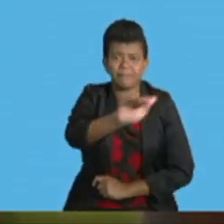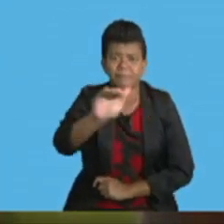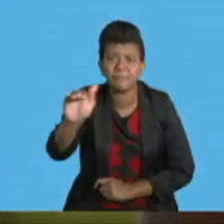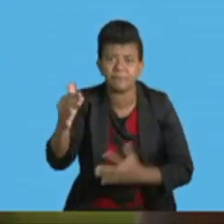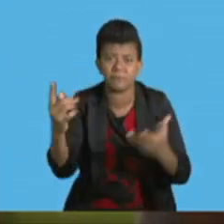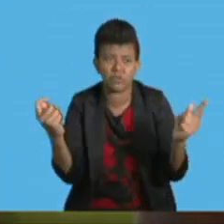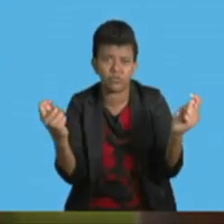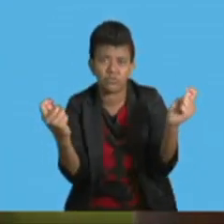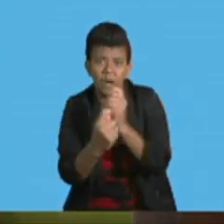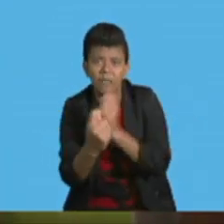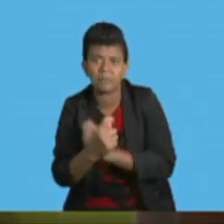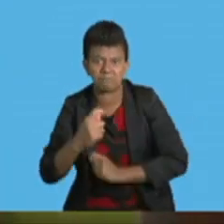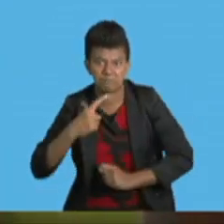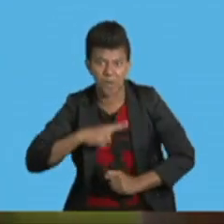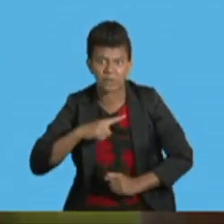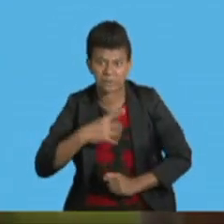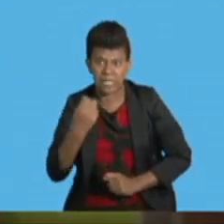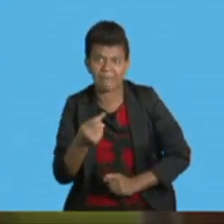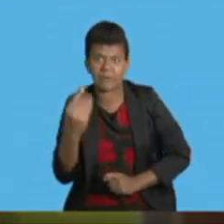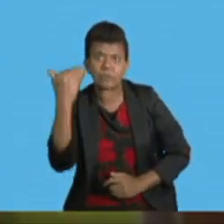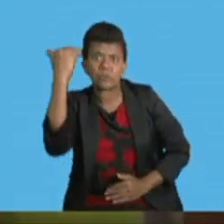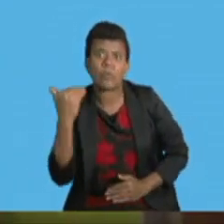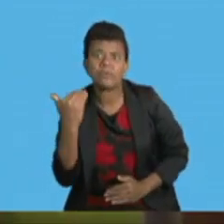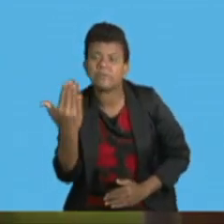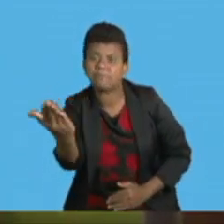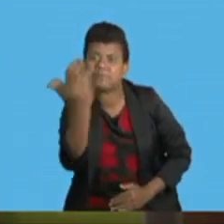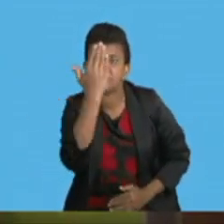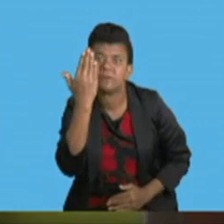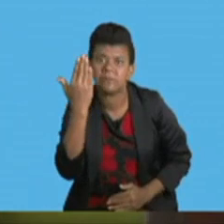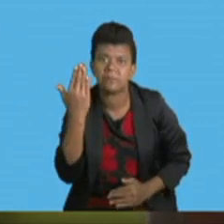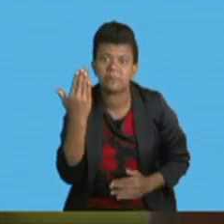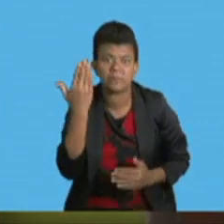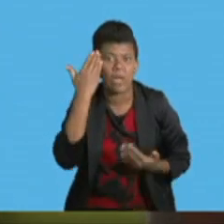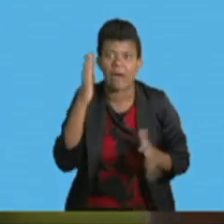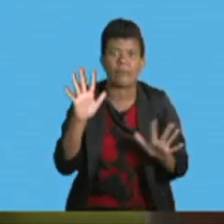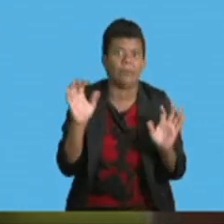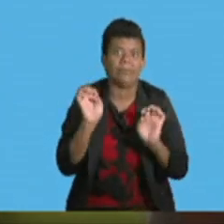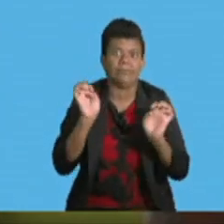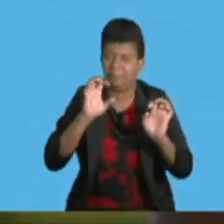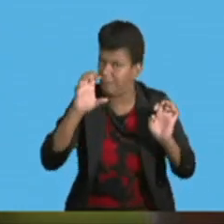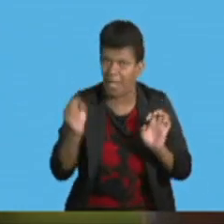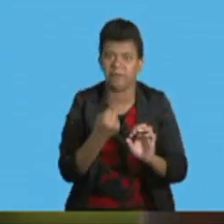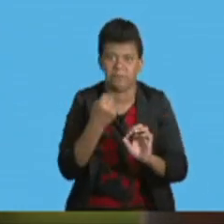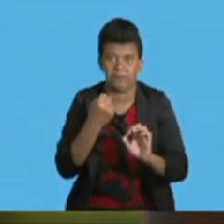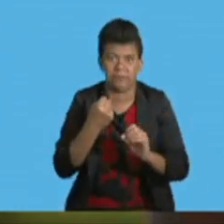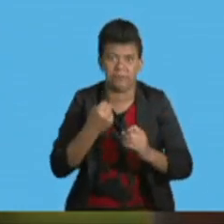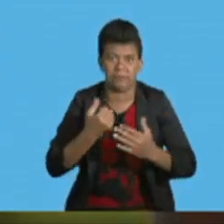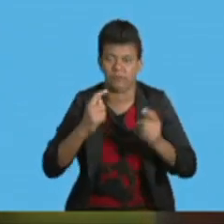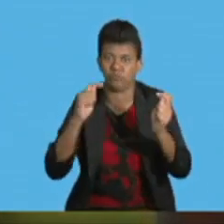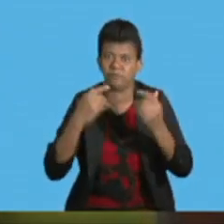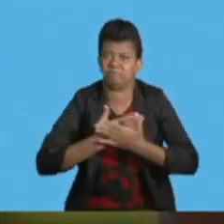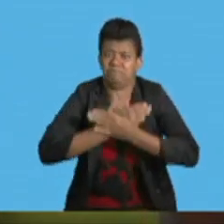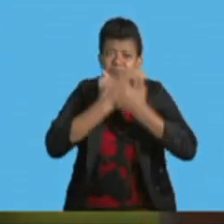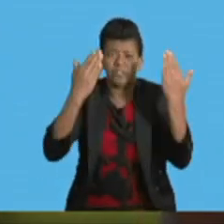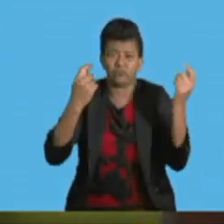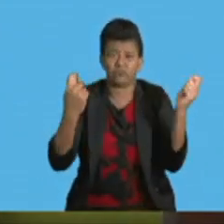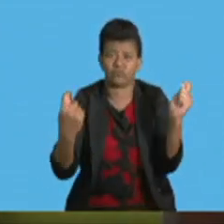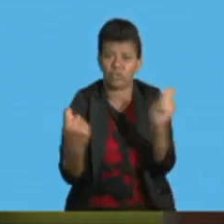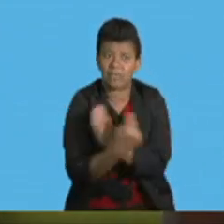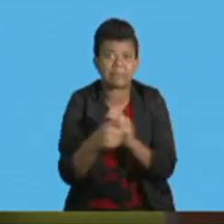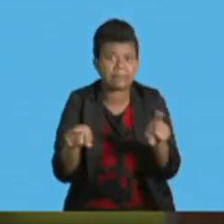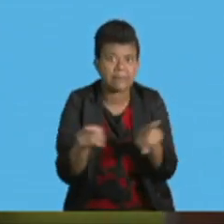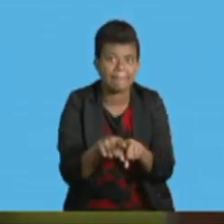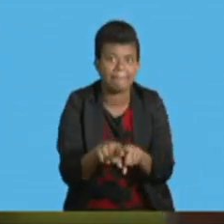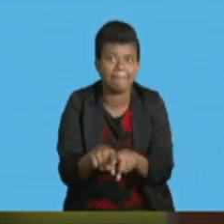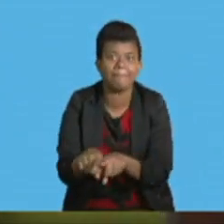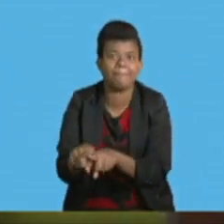because we have this short 12-year window in which to make fundamental changes. That includes how we go about